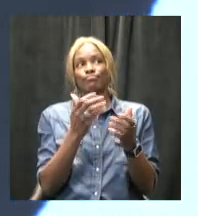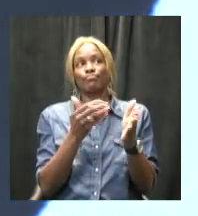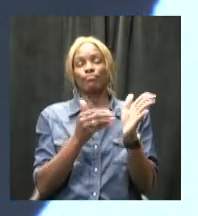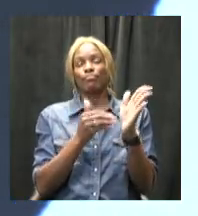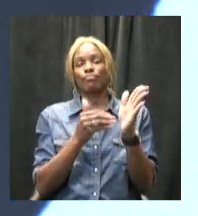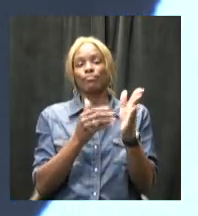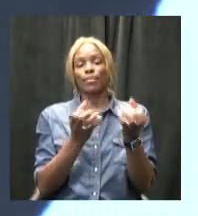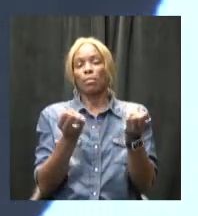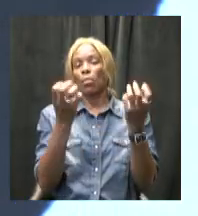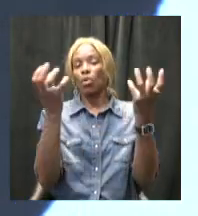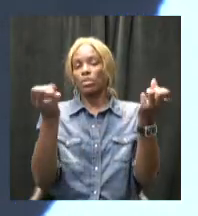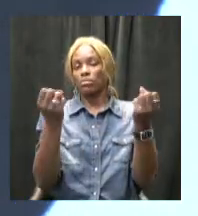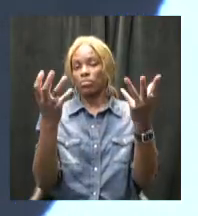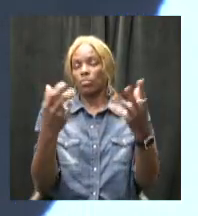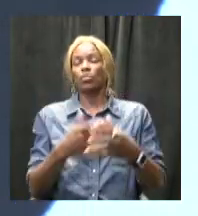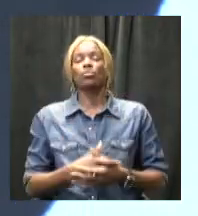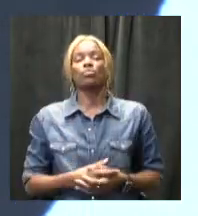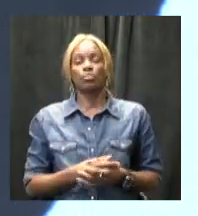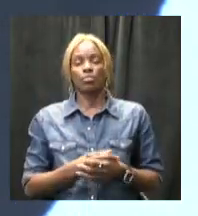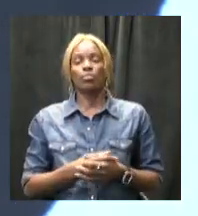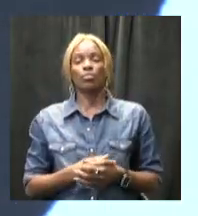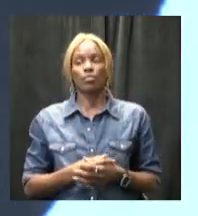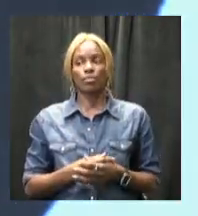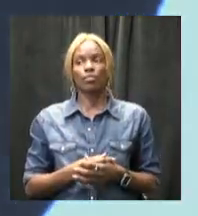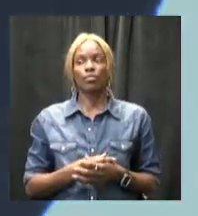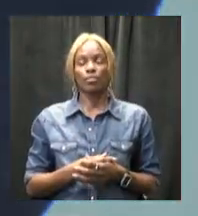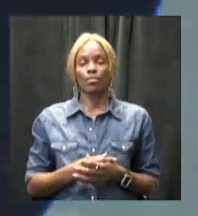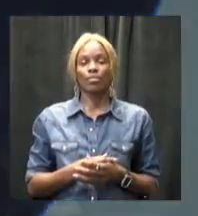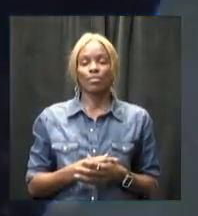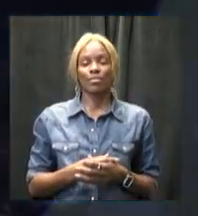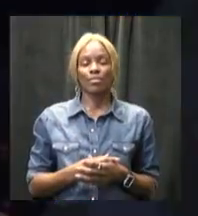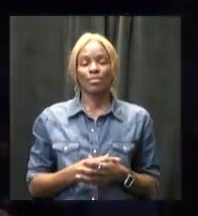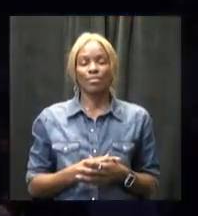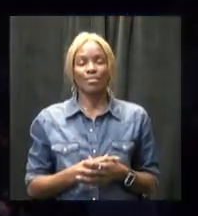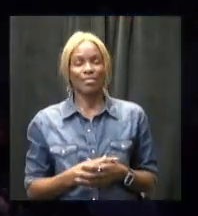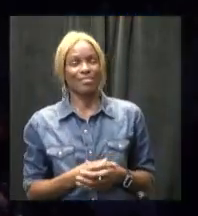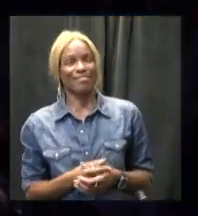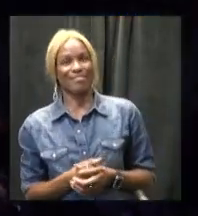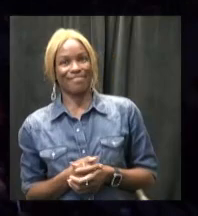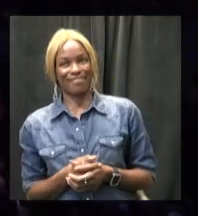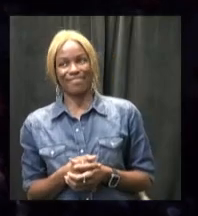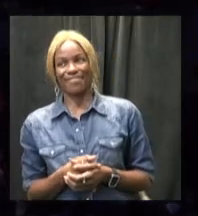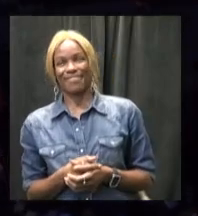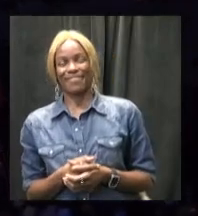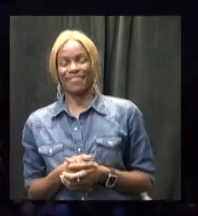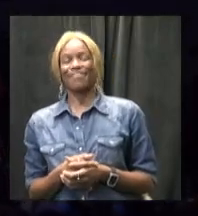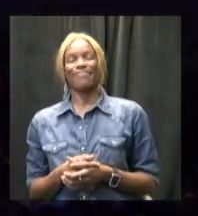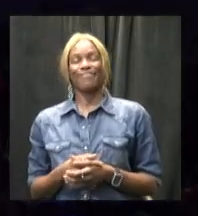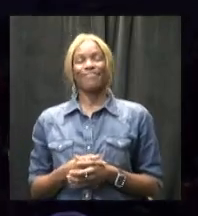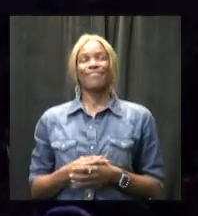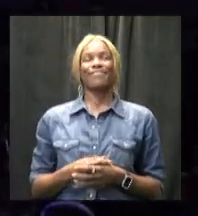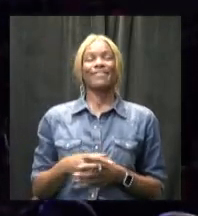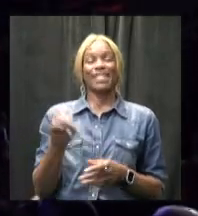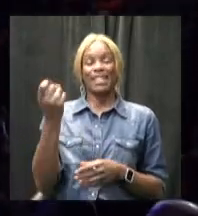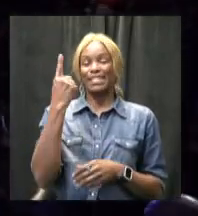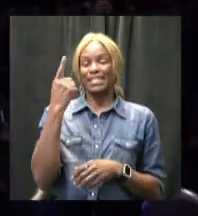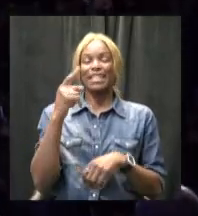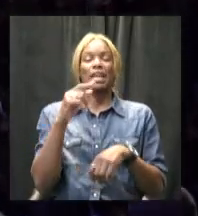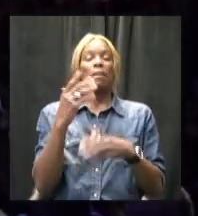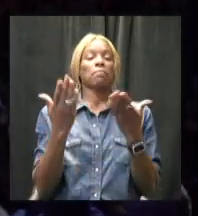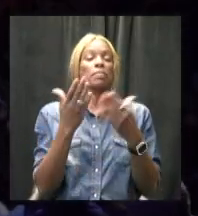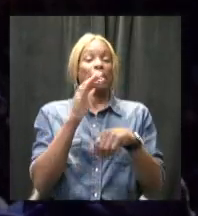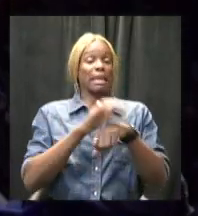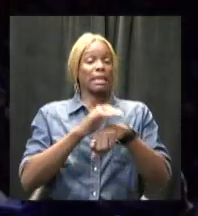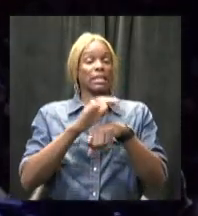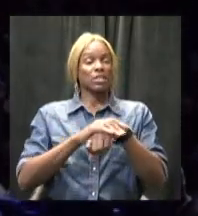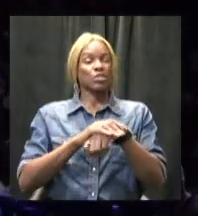class, Miss Wilson. You and parts of speech didn't get along very well. I understand. Trust me, I completely understand.